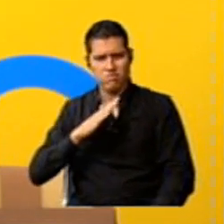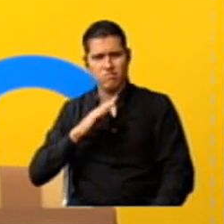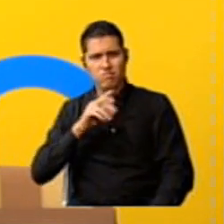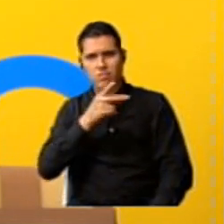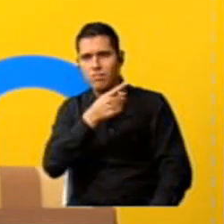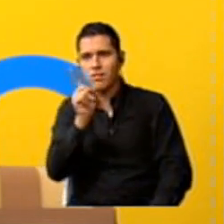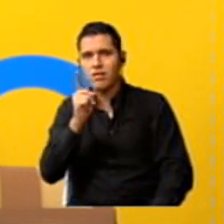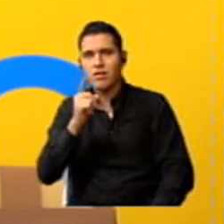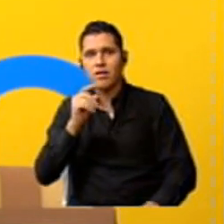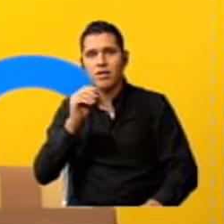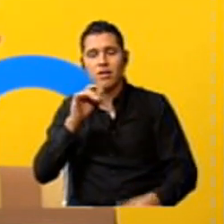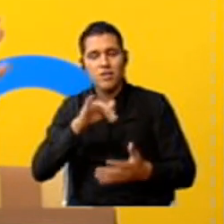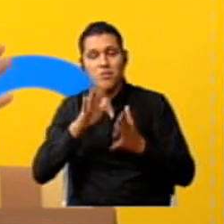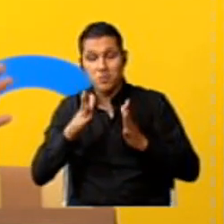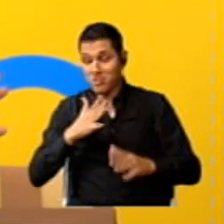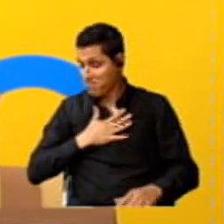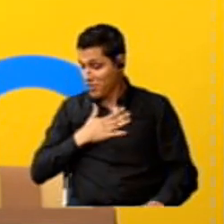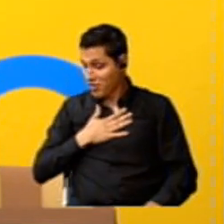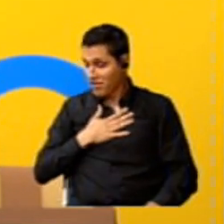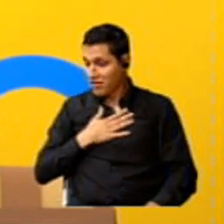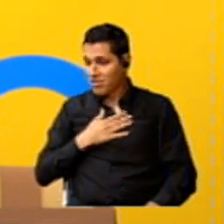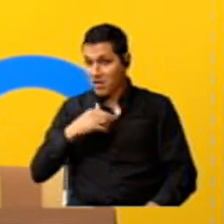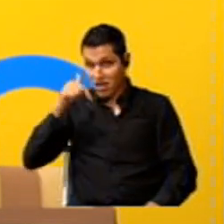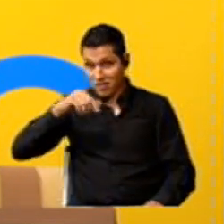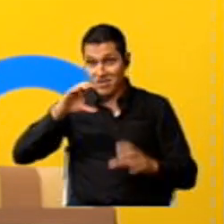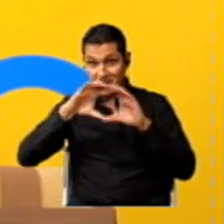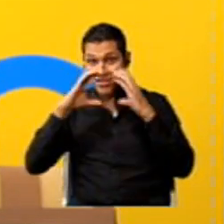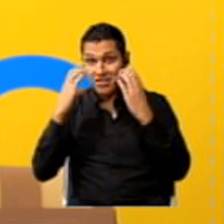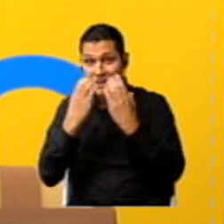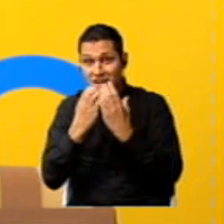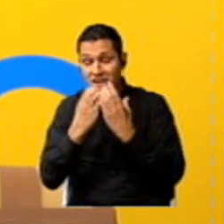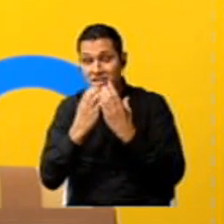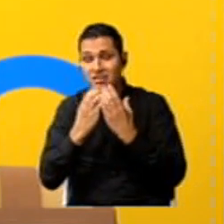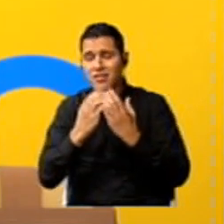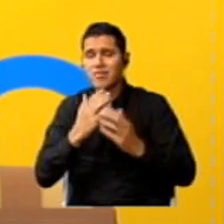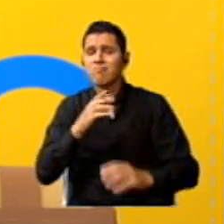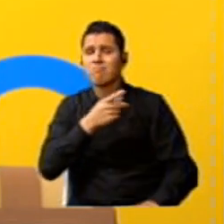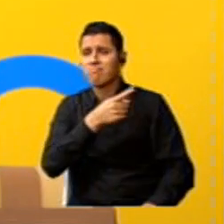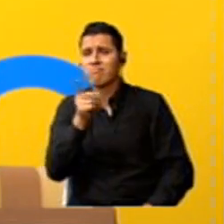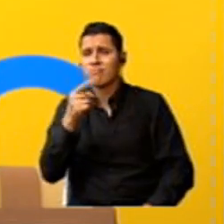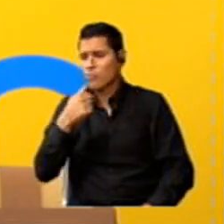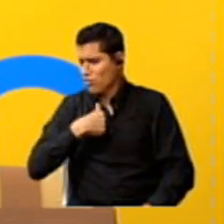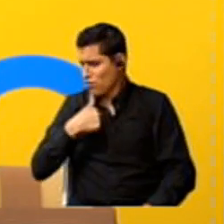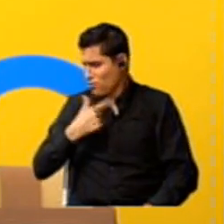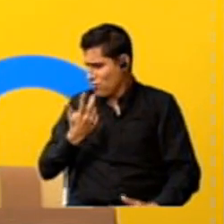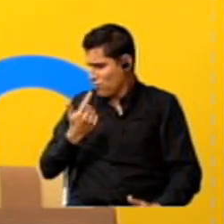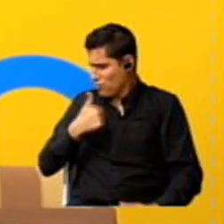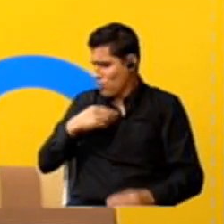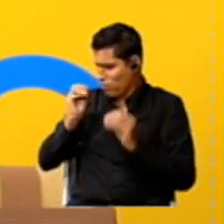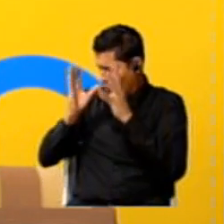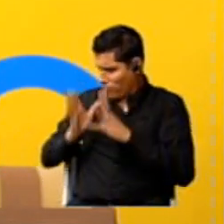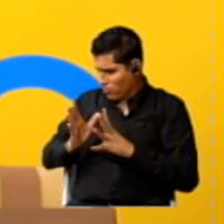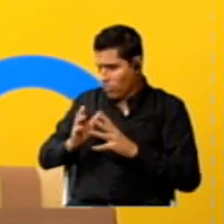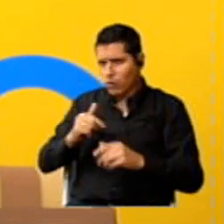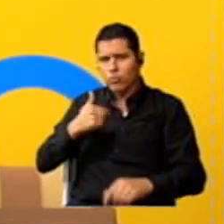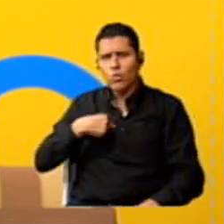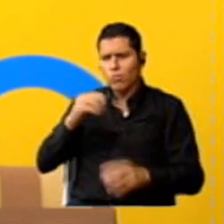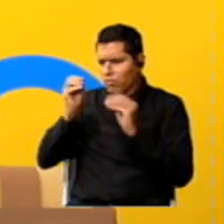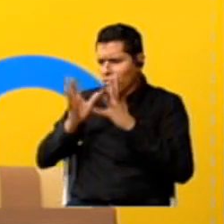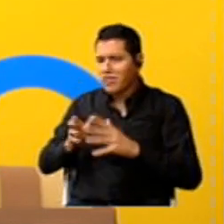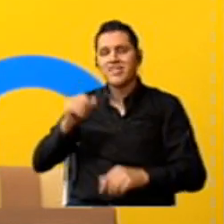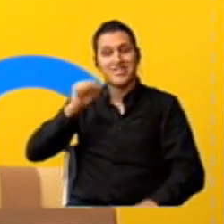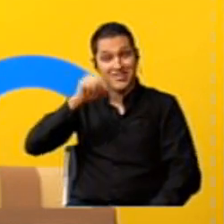students. This is the class, and I am the teacher. The teacher?